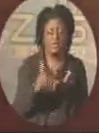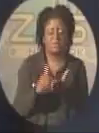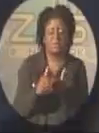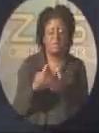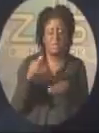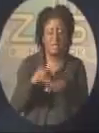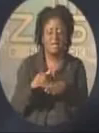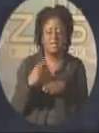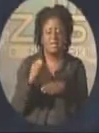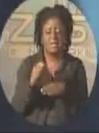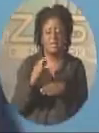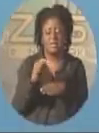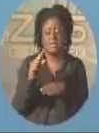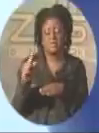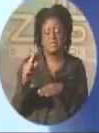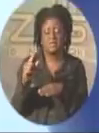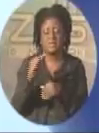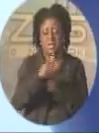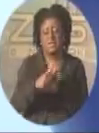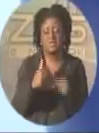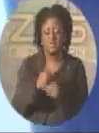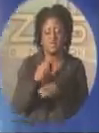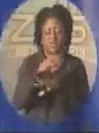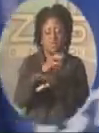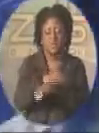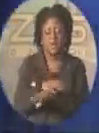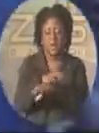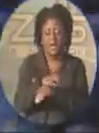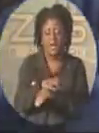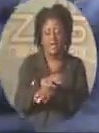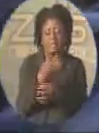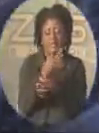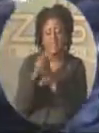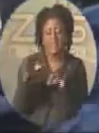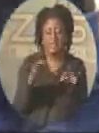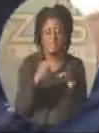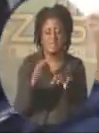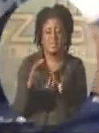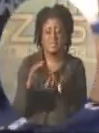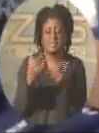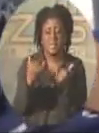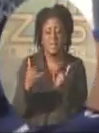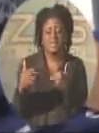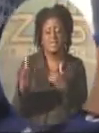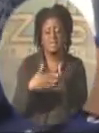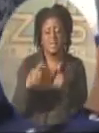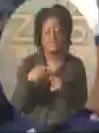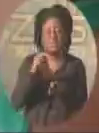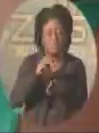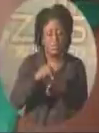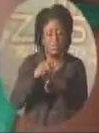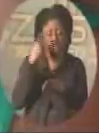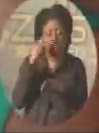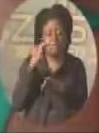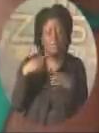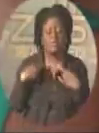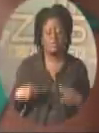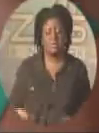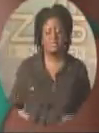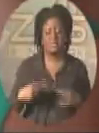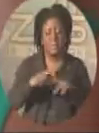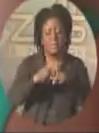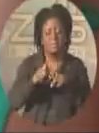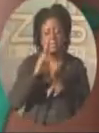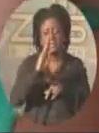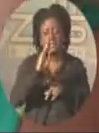weekend's festivities brought excitement to the island, it's back to normal for residents. But BTC hasn't forgotten about them, as